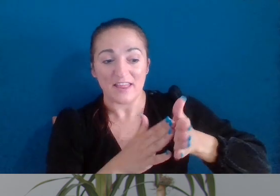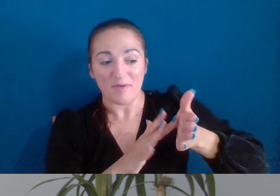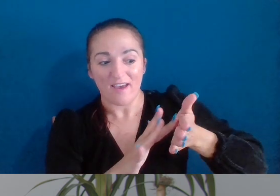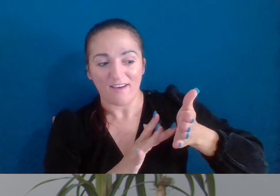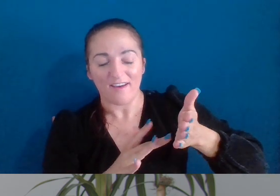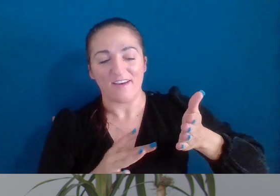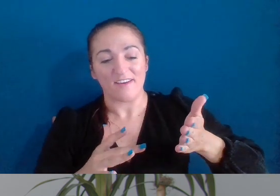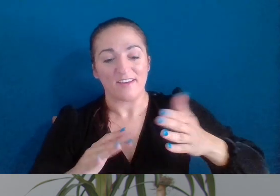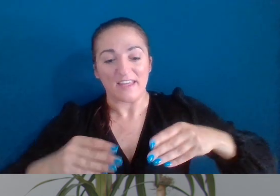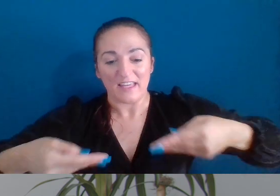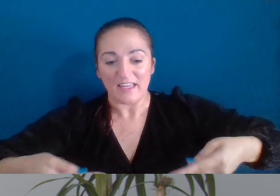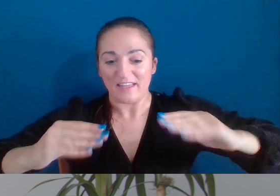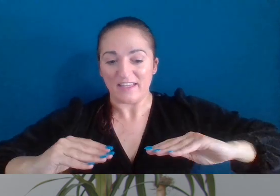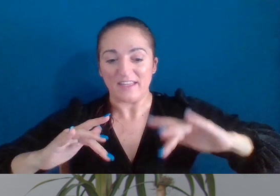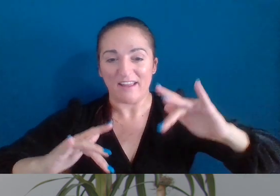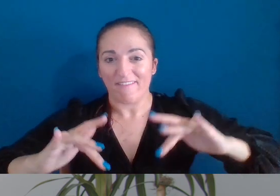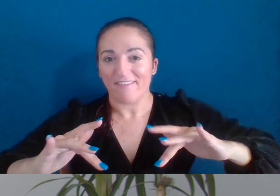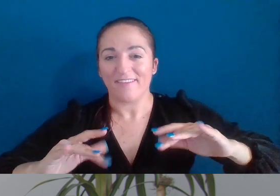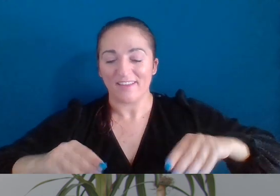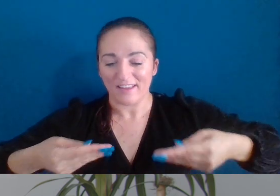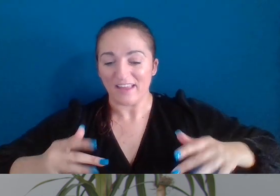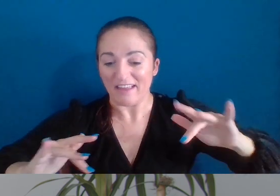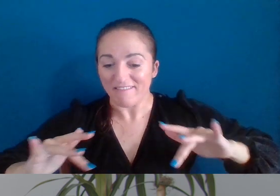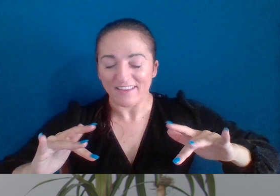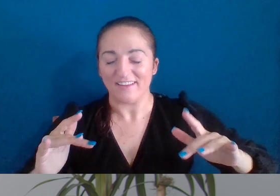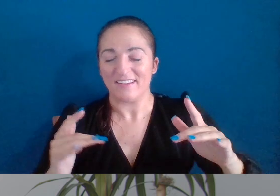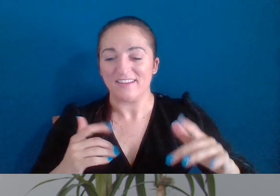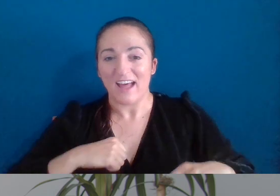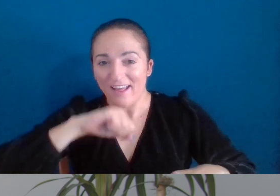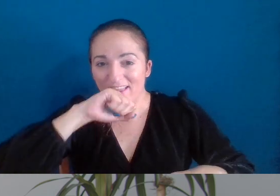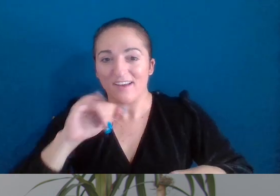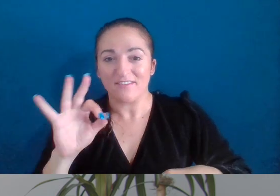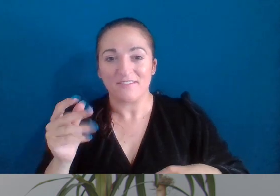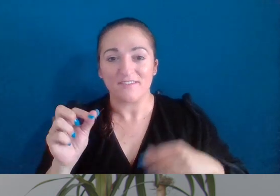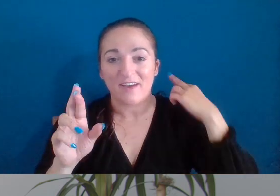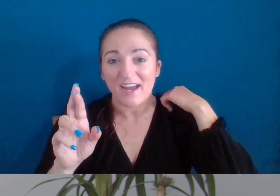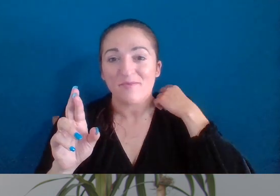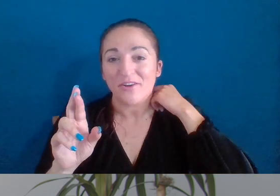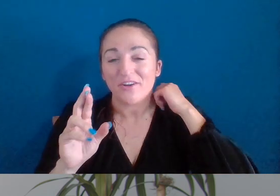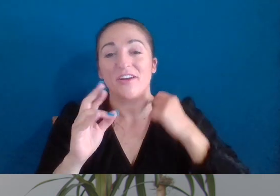keep working and making art, and hopefully you'll be a